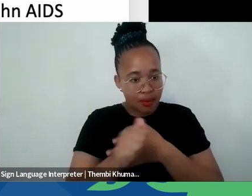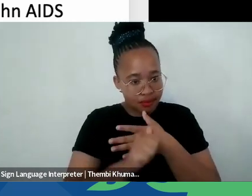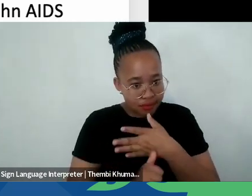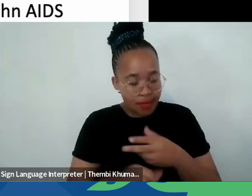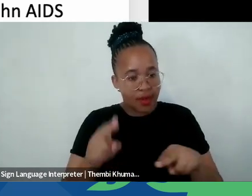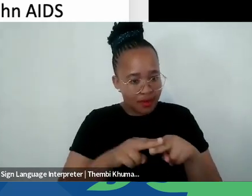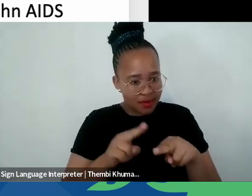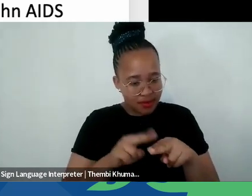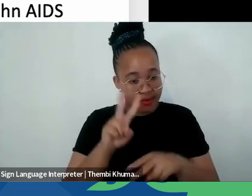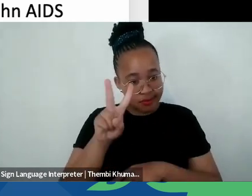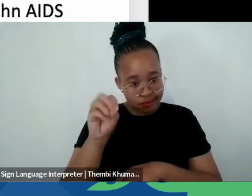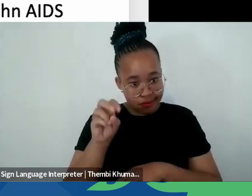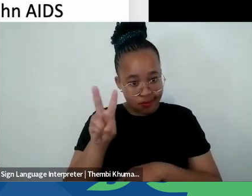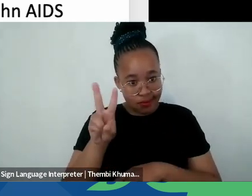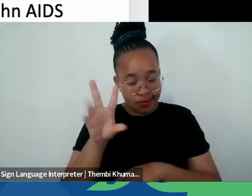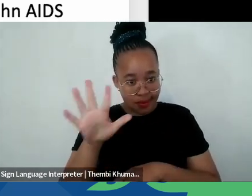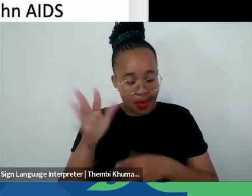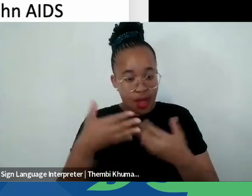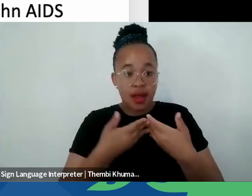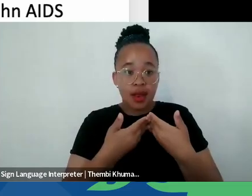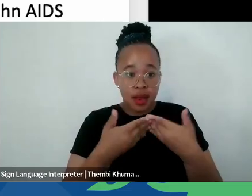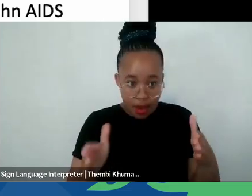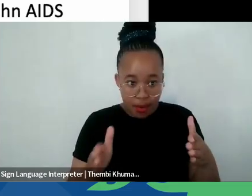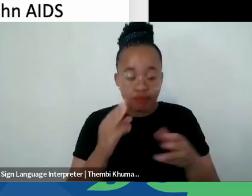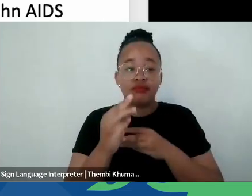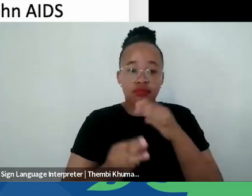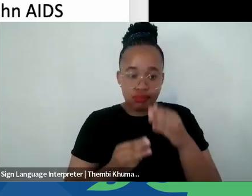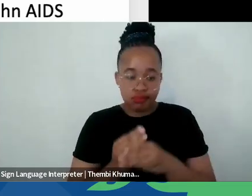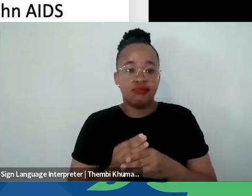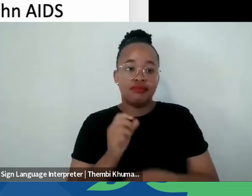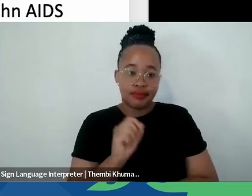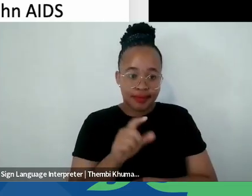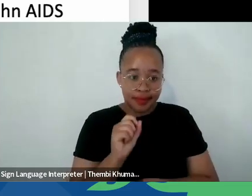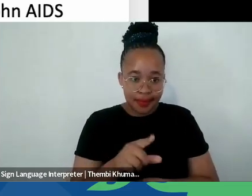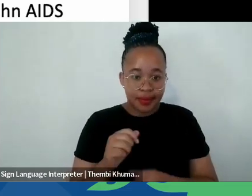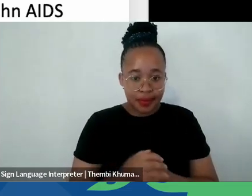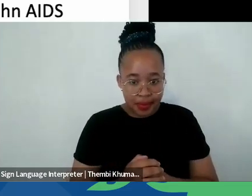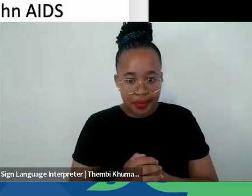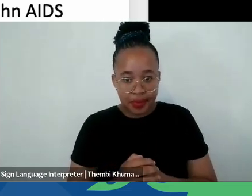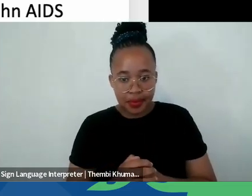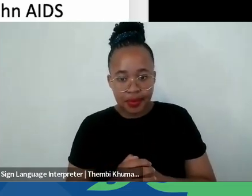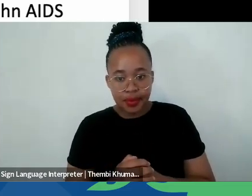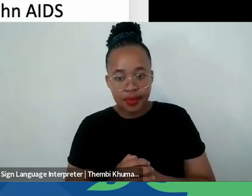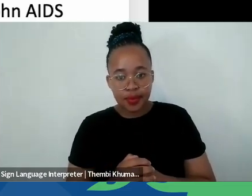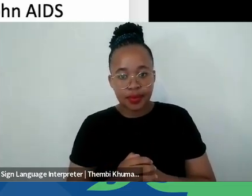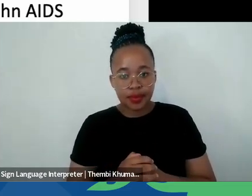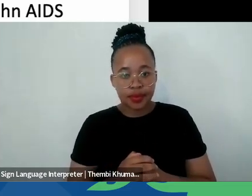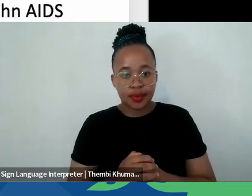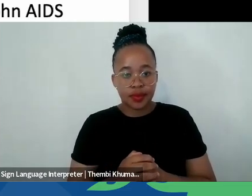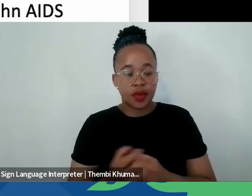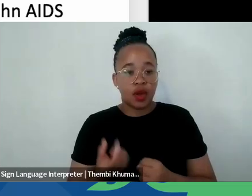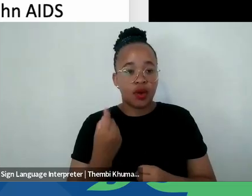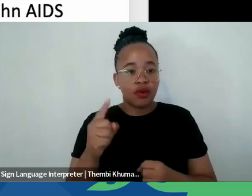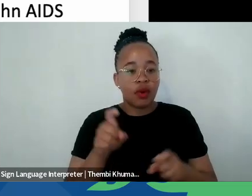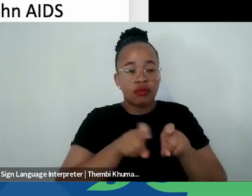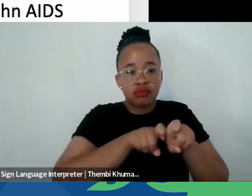2025. They funded our basic or the core HIV work, which included HIV testing, ART,